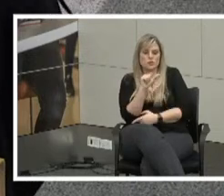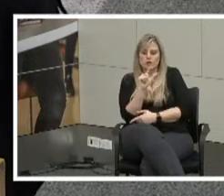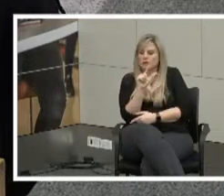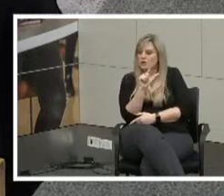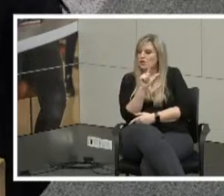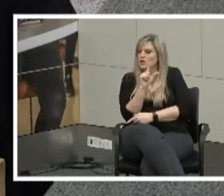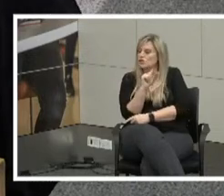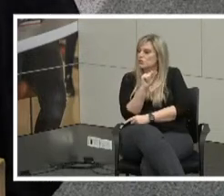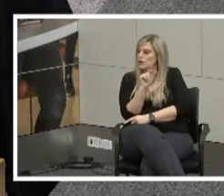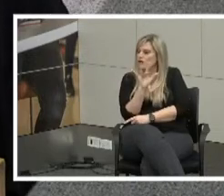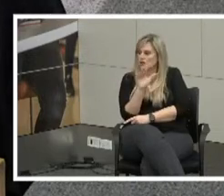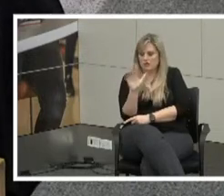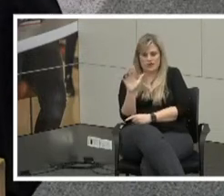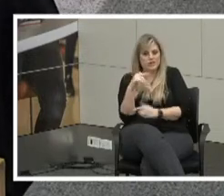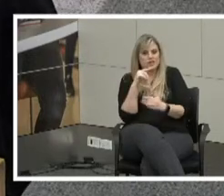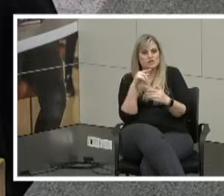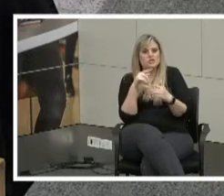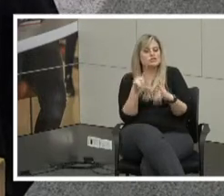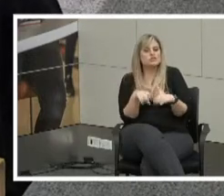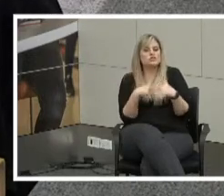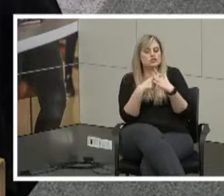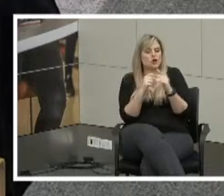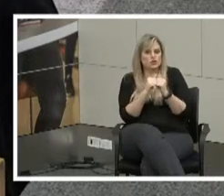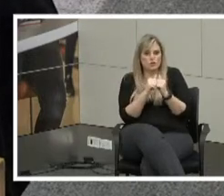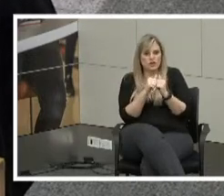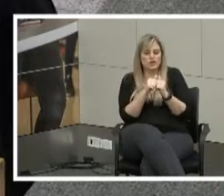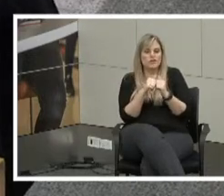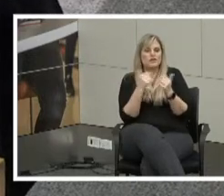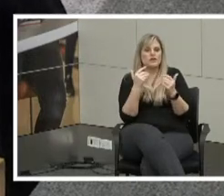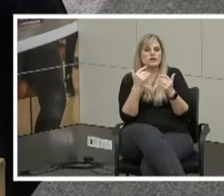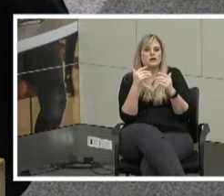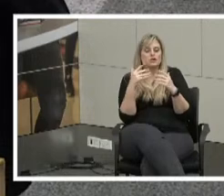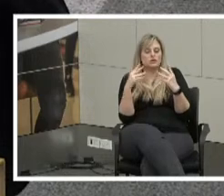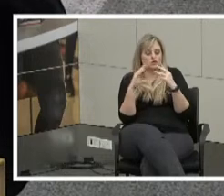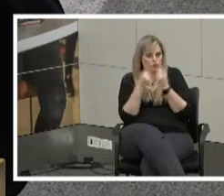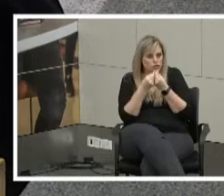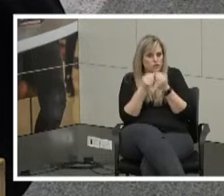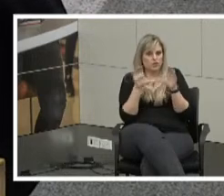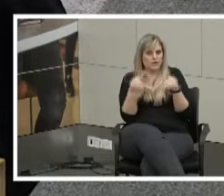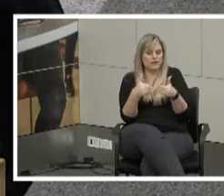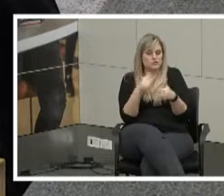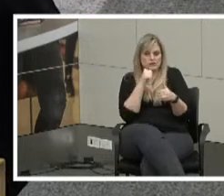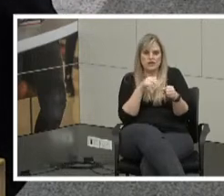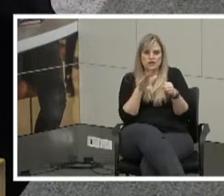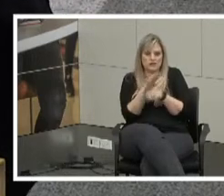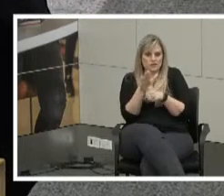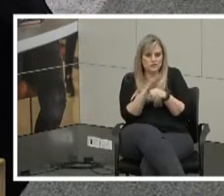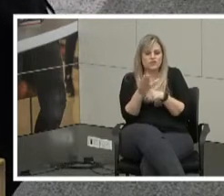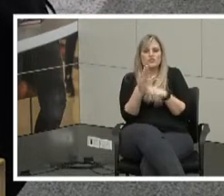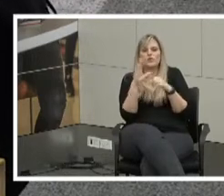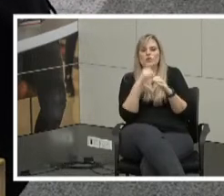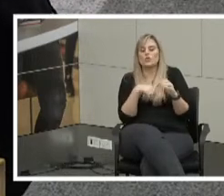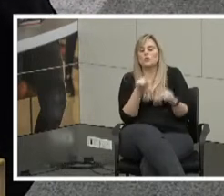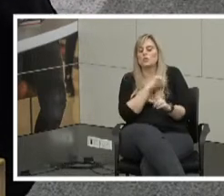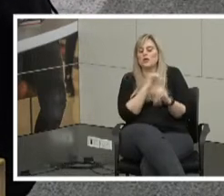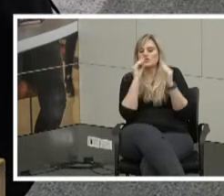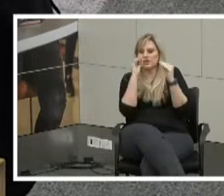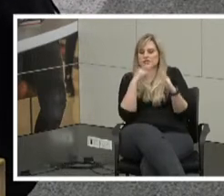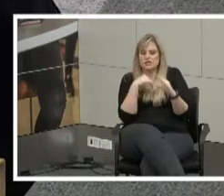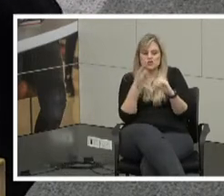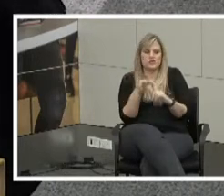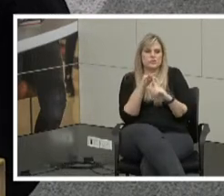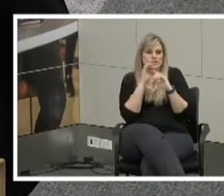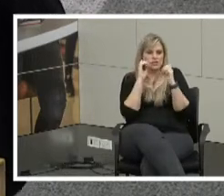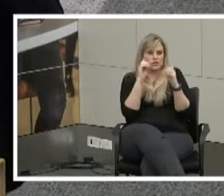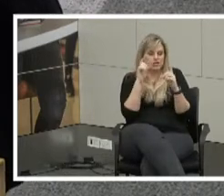prison begins with inadequate Services overcrowded classrooms a lack of qualified teachers insufficient funding for counselors special education services